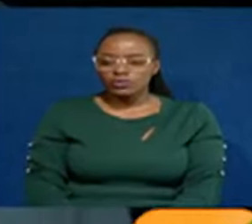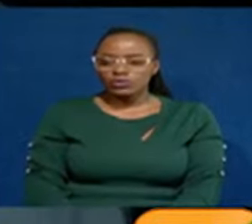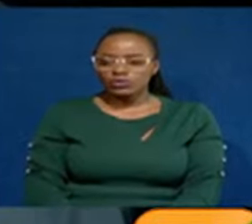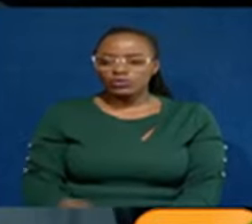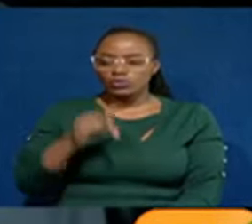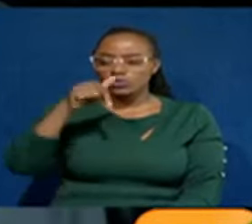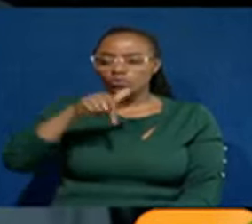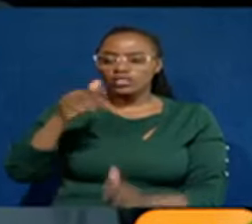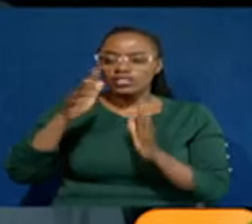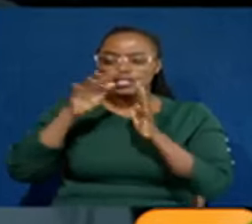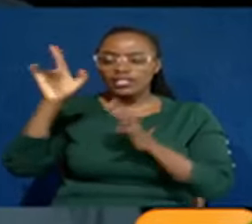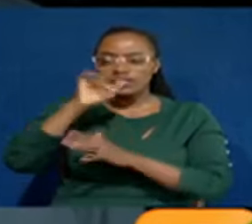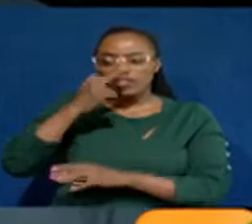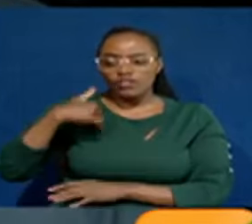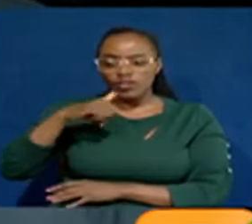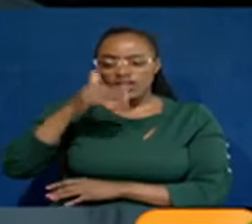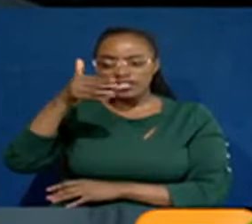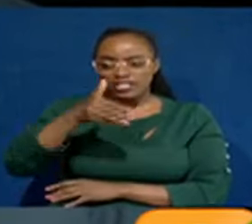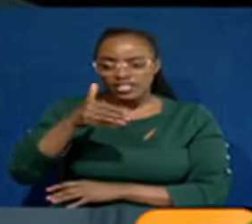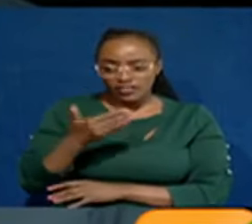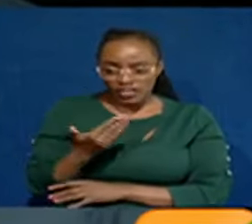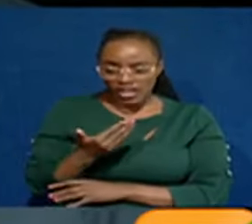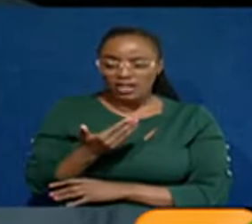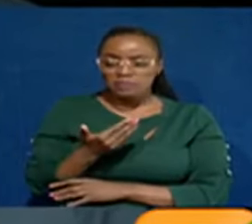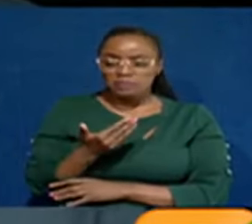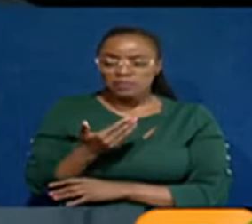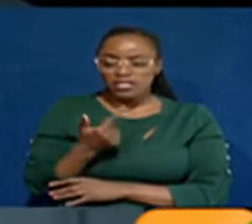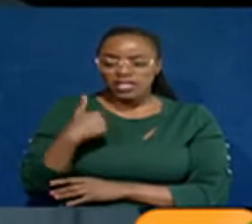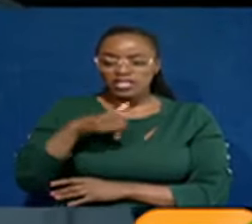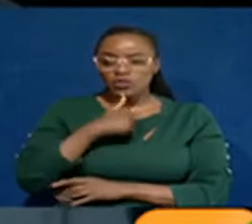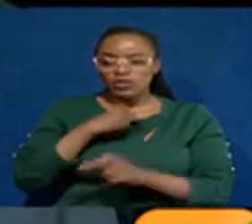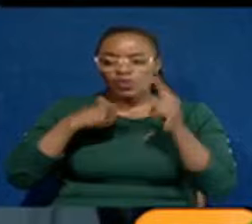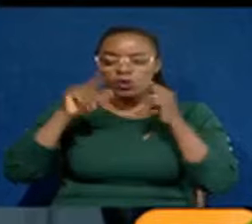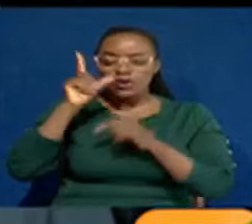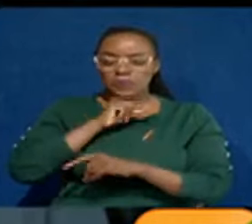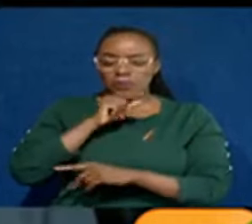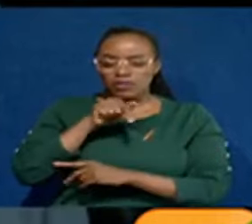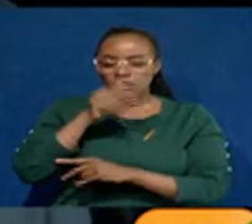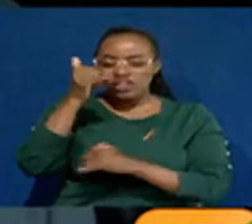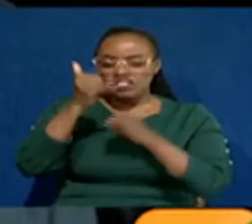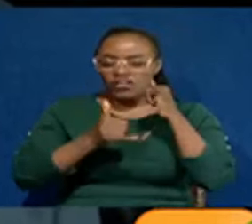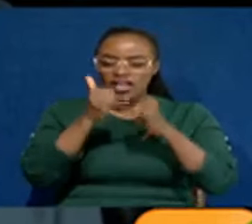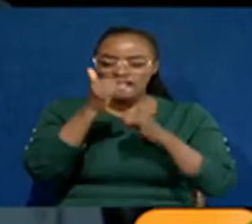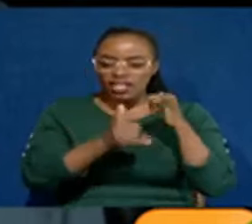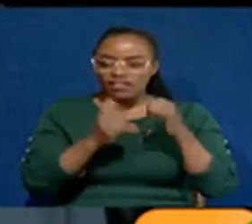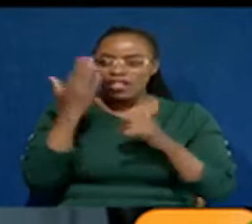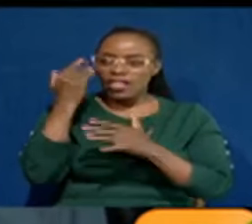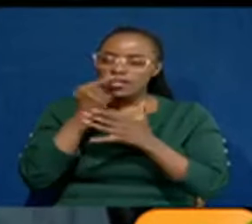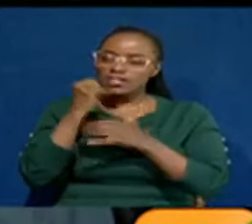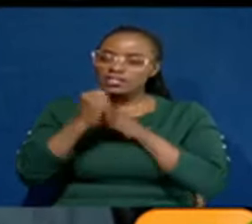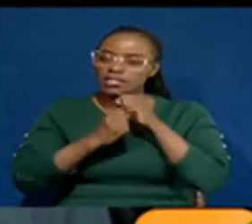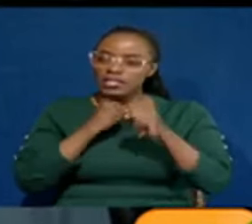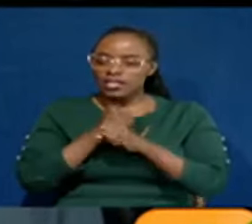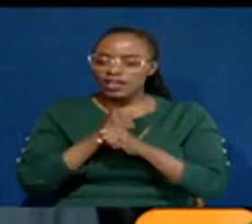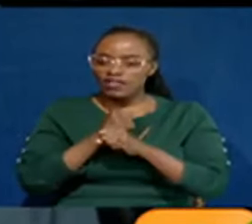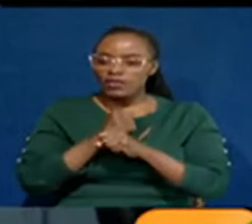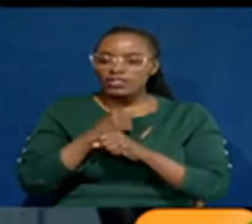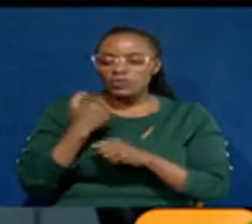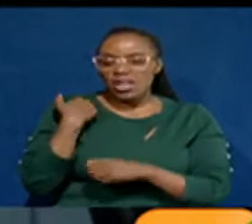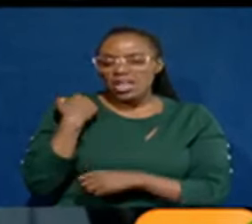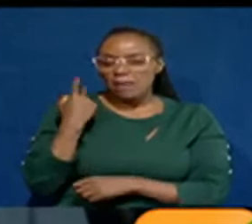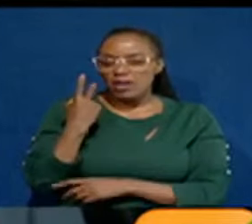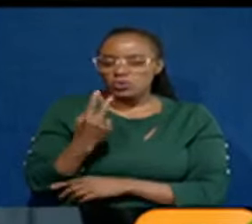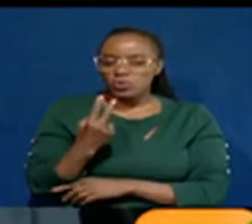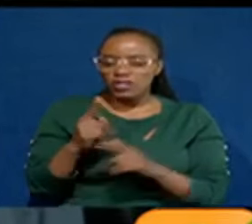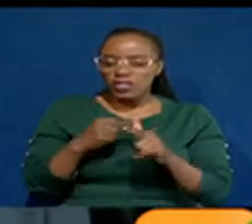Today is a great day for us here, where we have won today eventually. Last year we were runners-up, we came